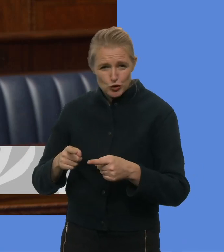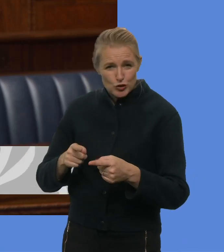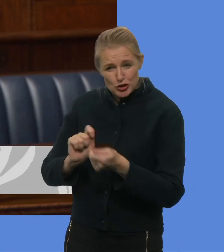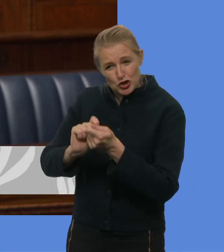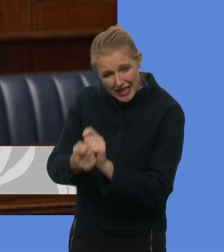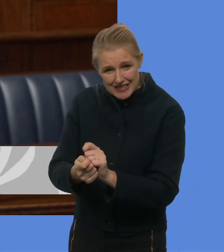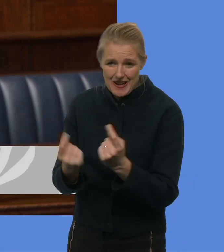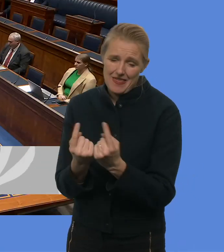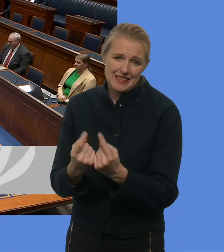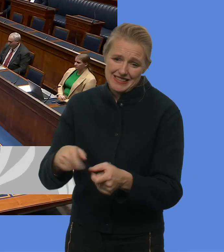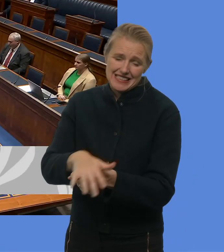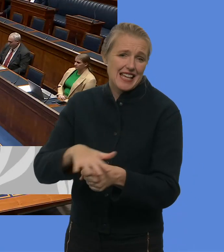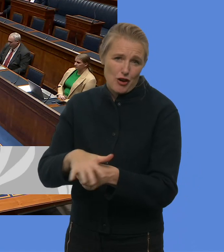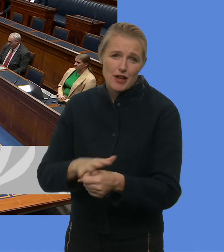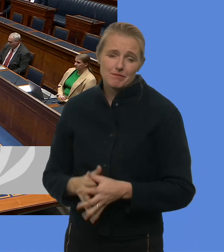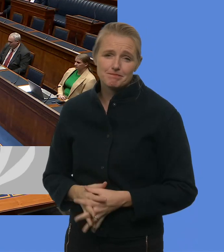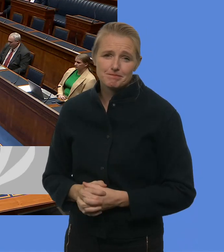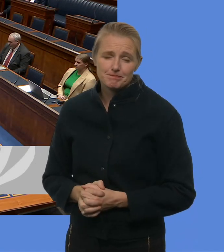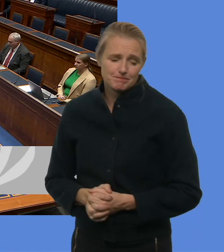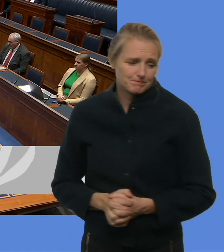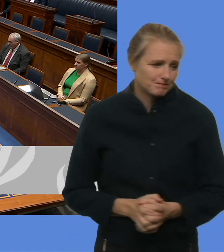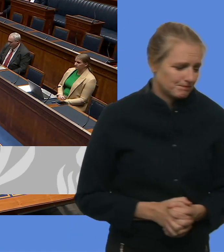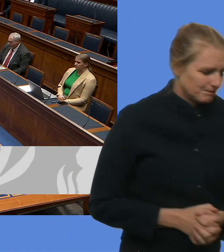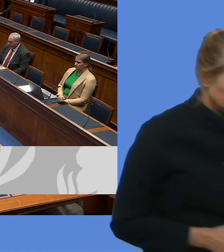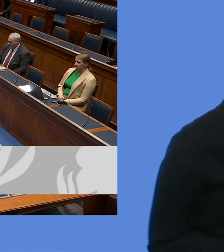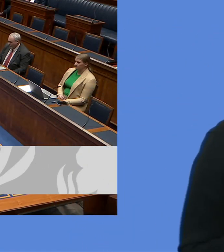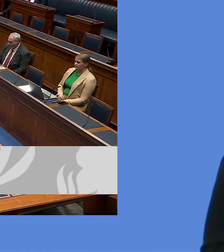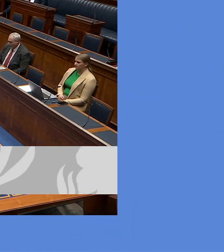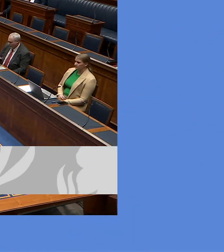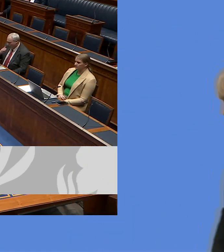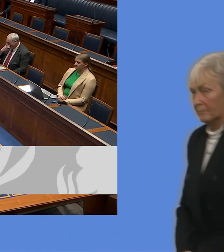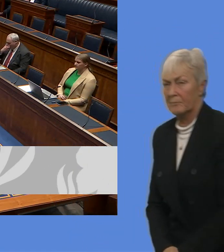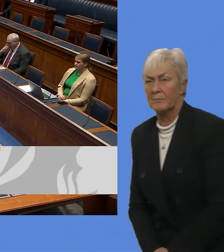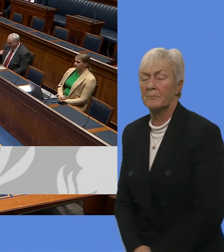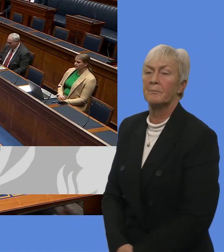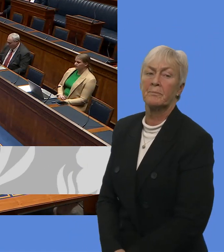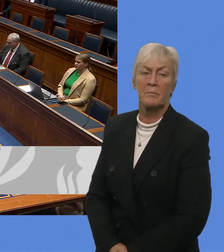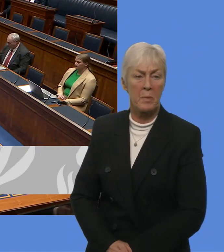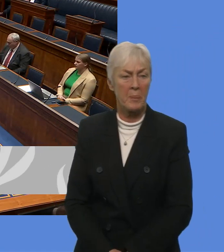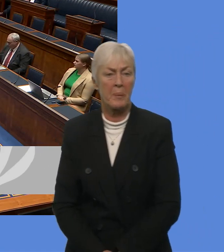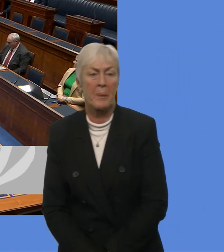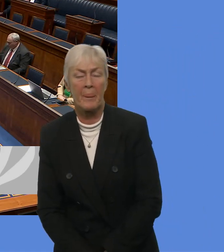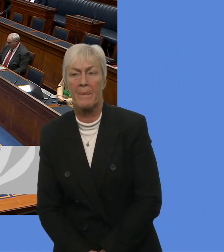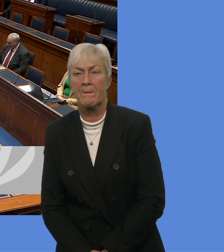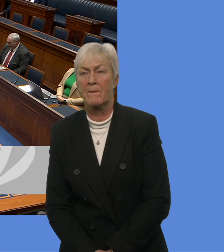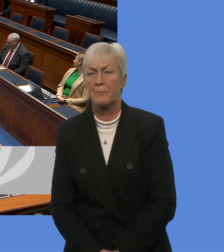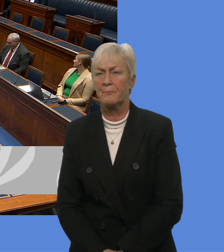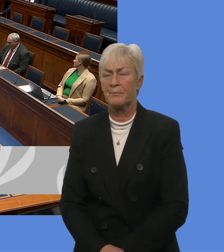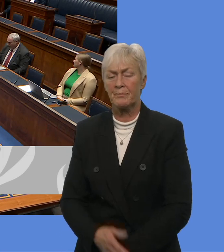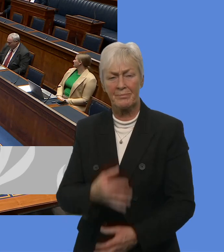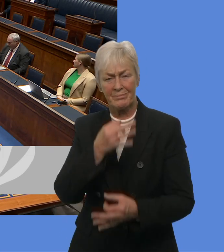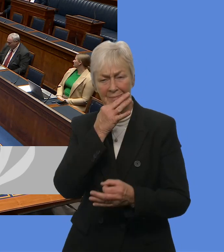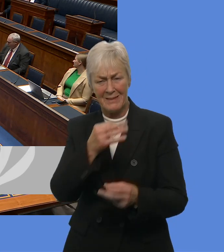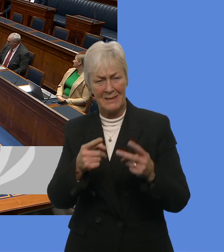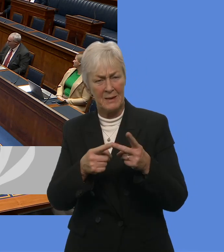the outcomes for the better in those areas. Mr. DeLargy is not in his place. I call Danny Donnelly. Just to ask the Deputy